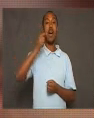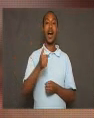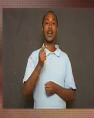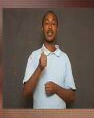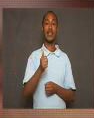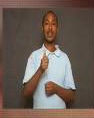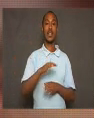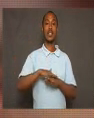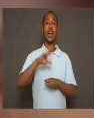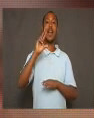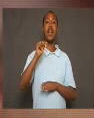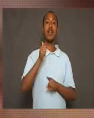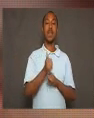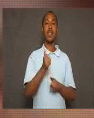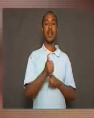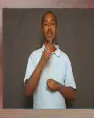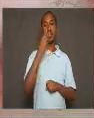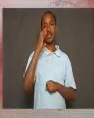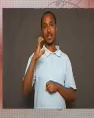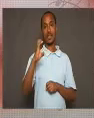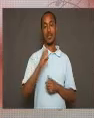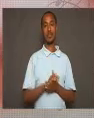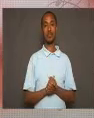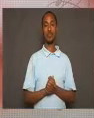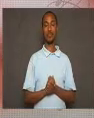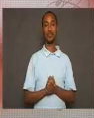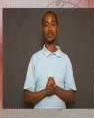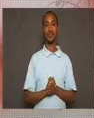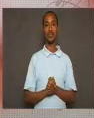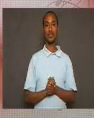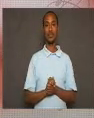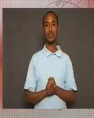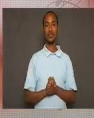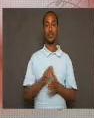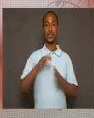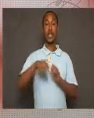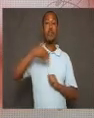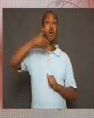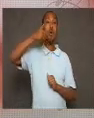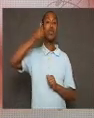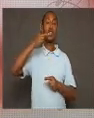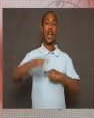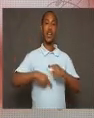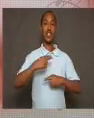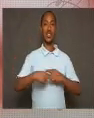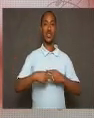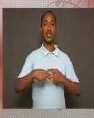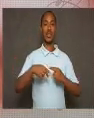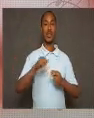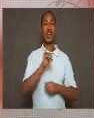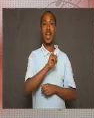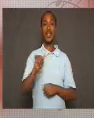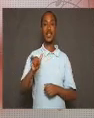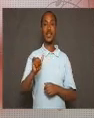nonmetal than C. In most reactions like these,